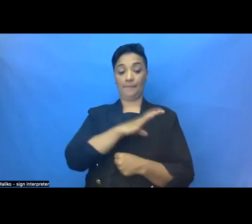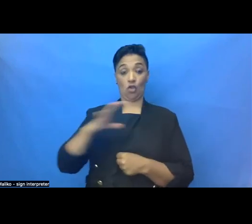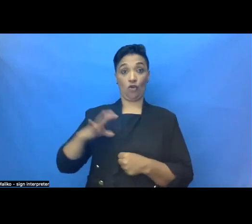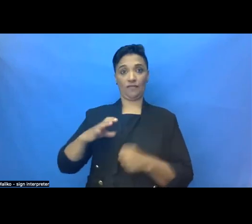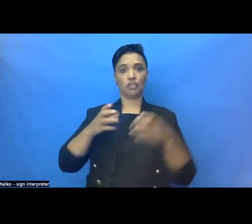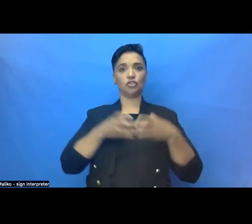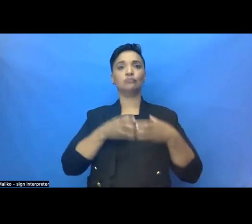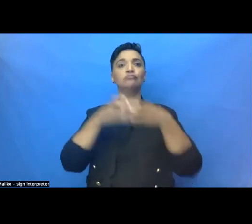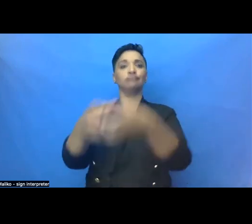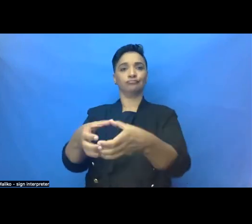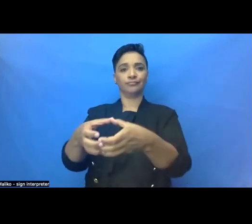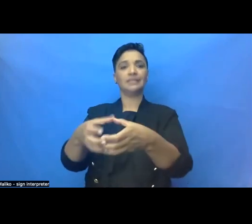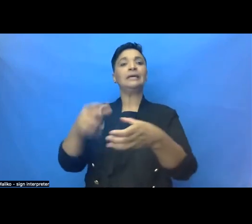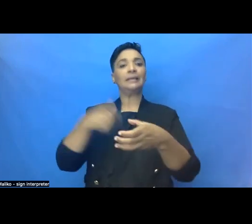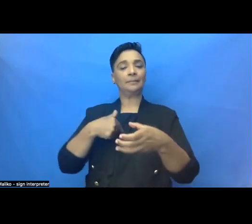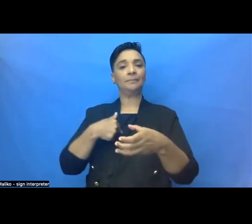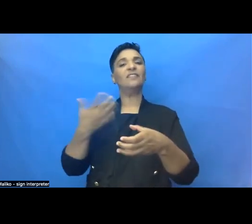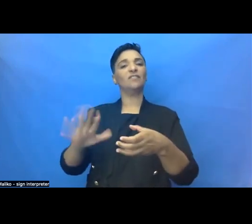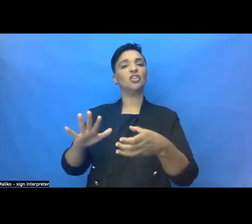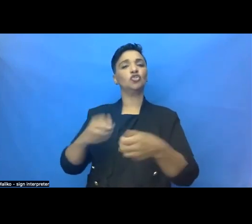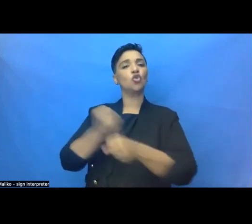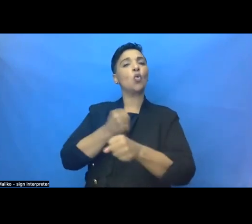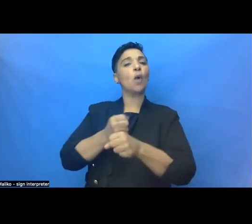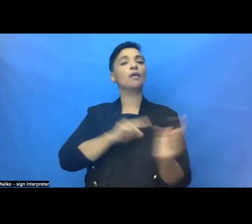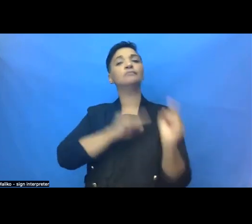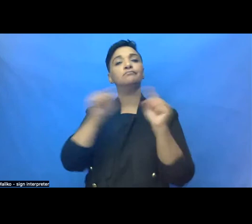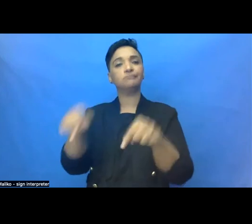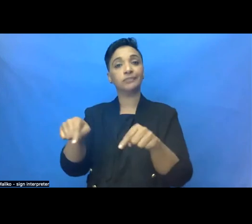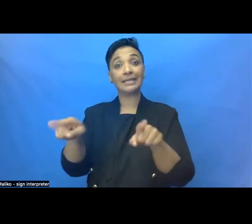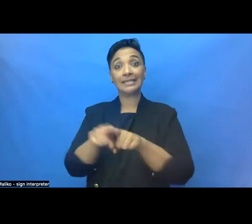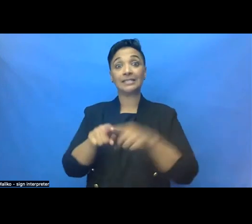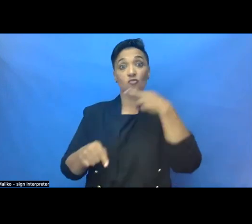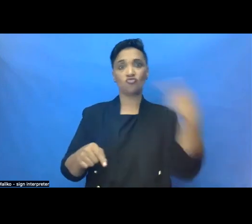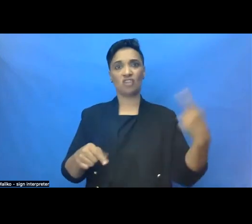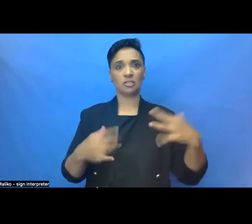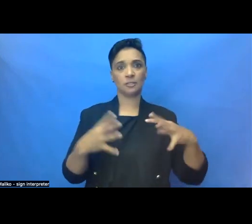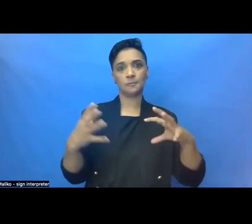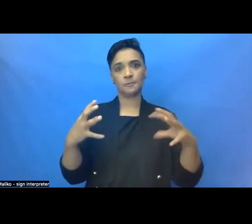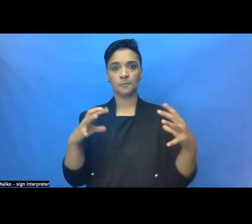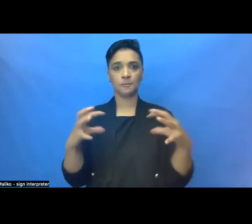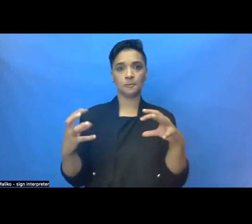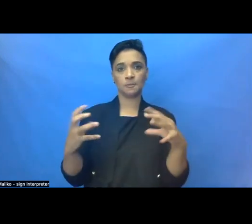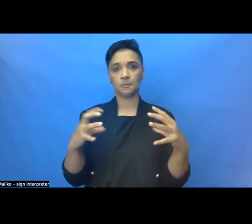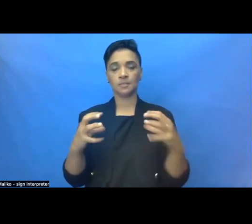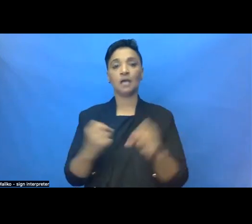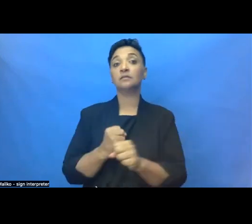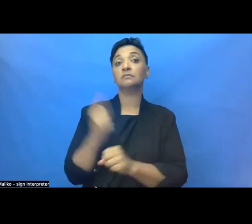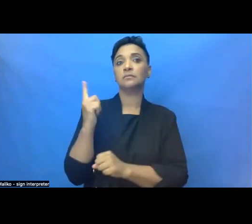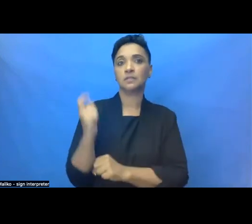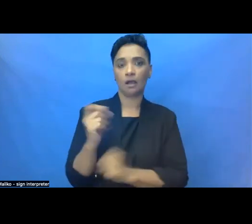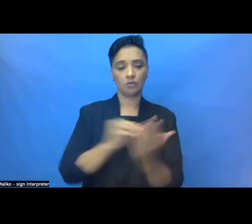after Maidan time and the beginning of Russian aggression, when the initial report of Ukraine